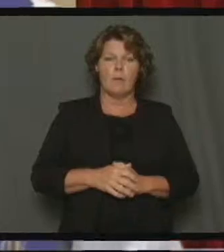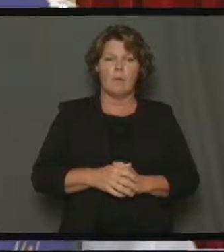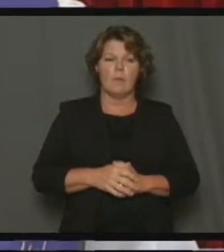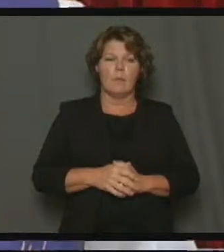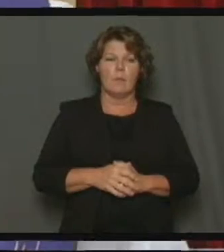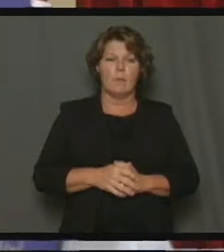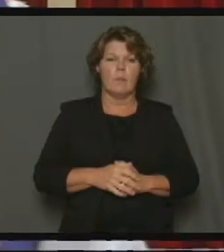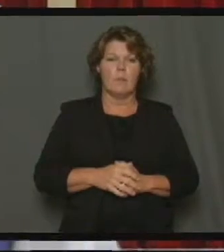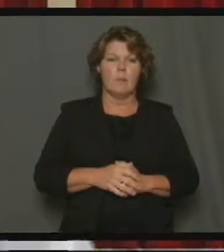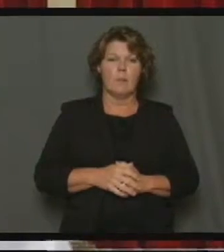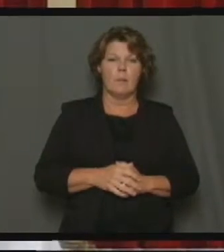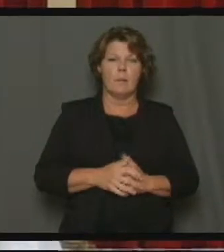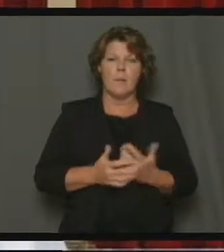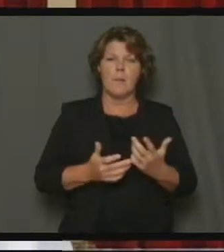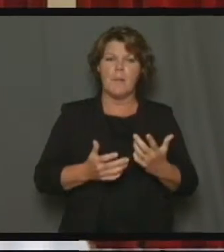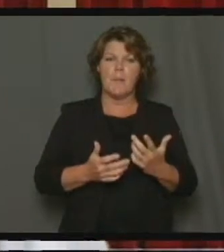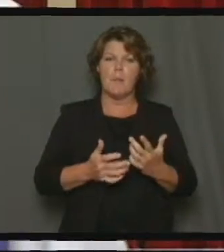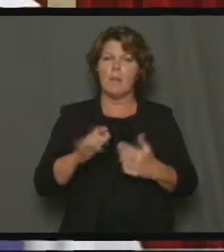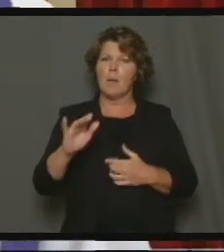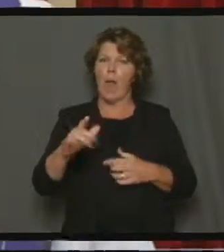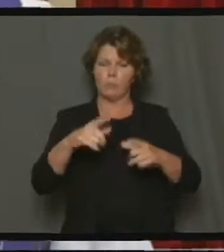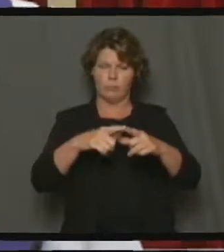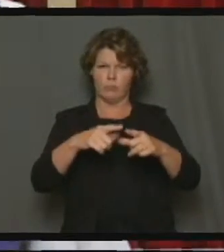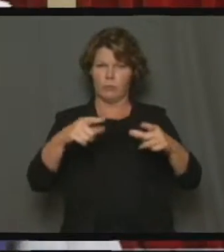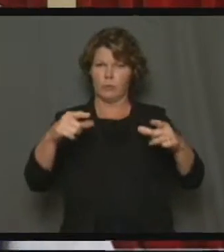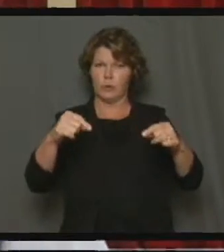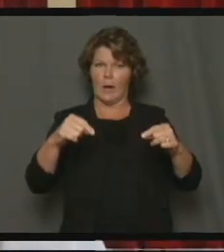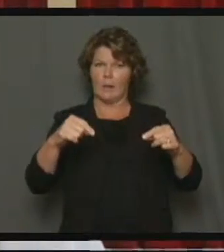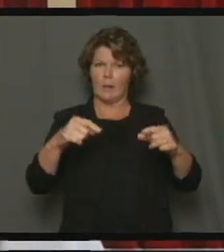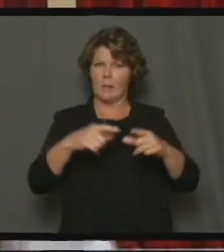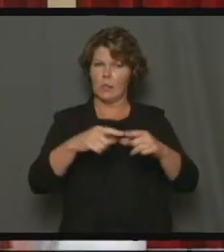Suddenly, without warning, the Japanese planes